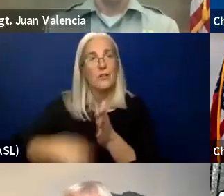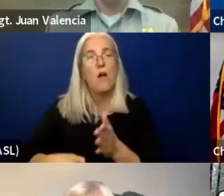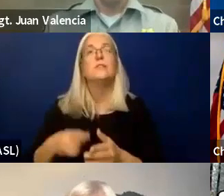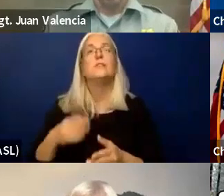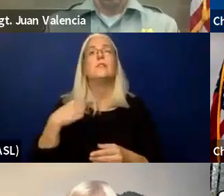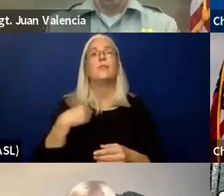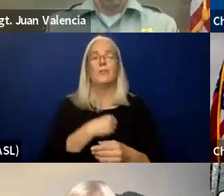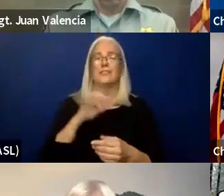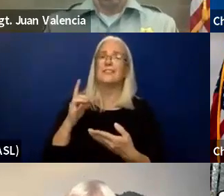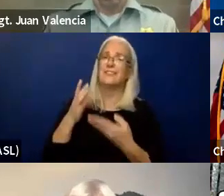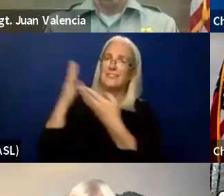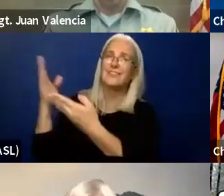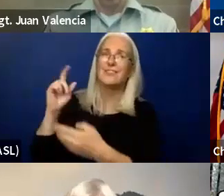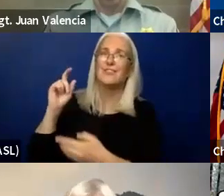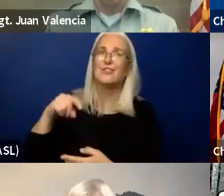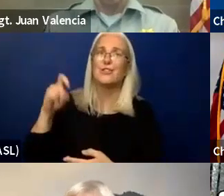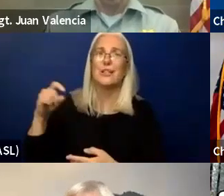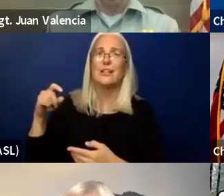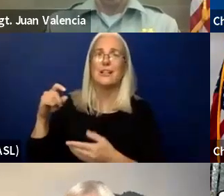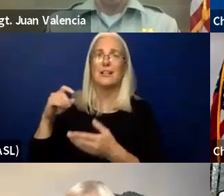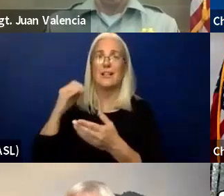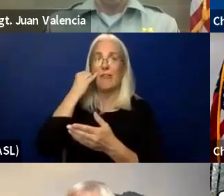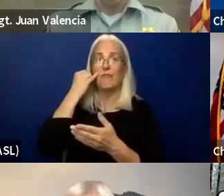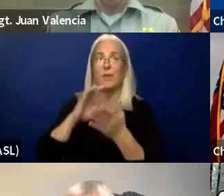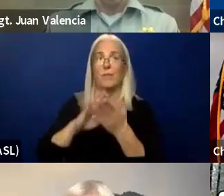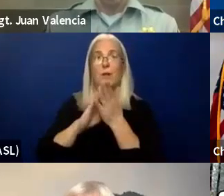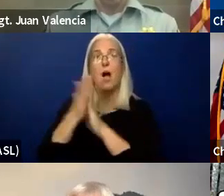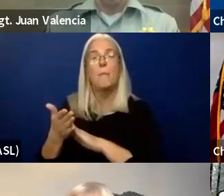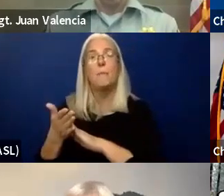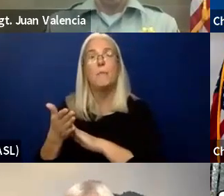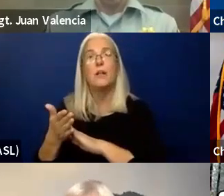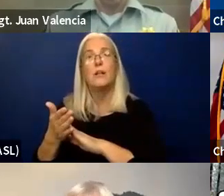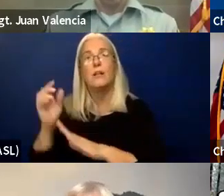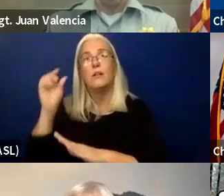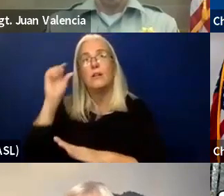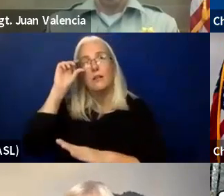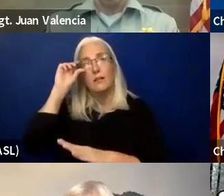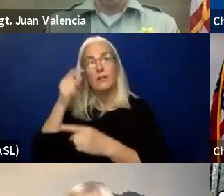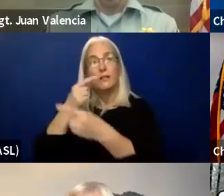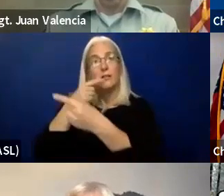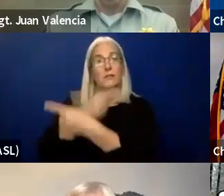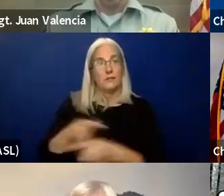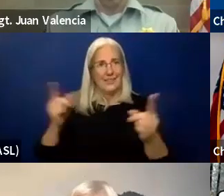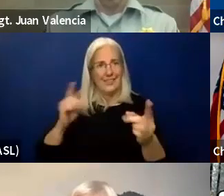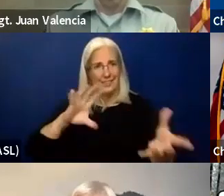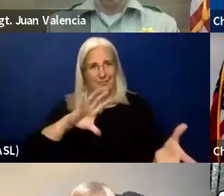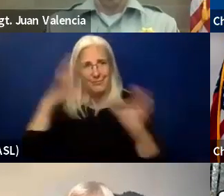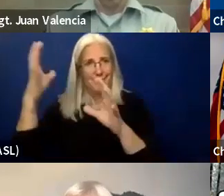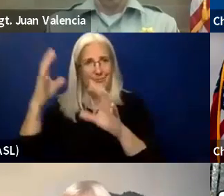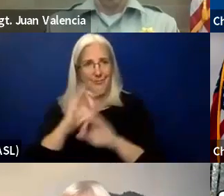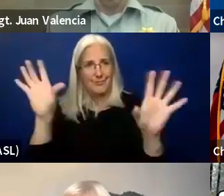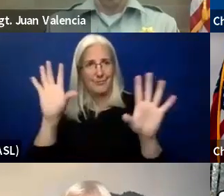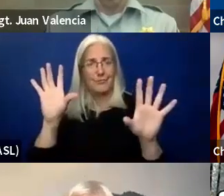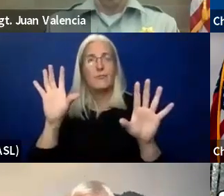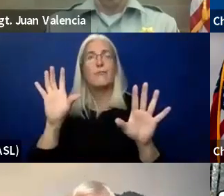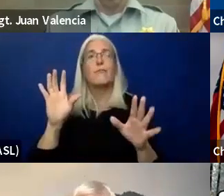case it becomes a natural, in case it becomes a declared disaster, that I think it needs